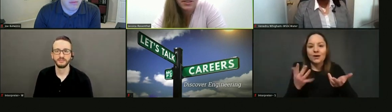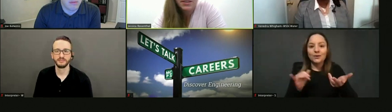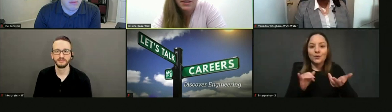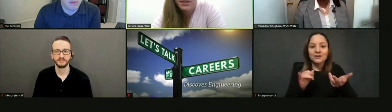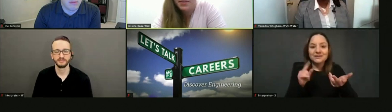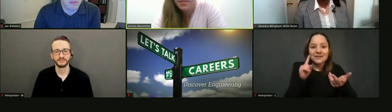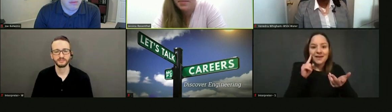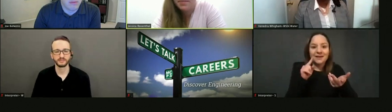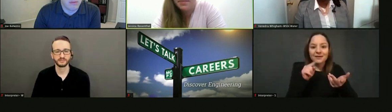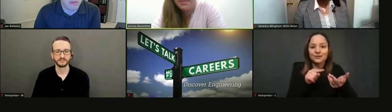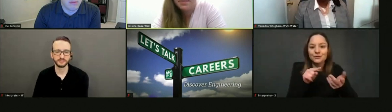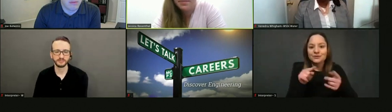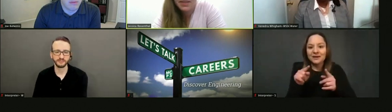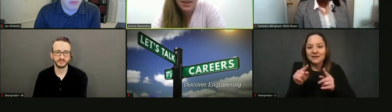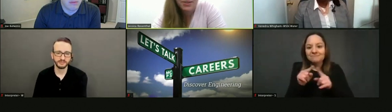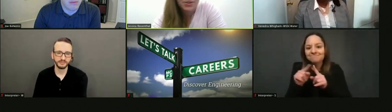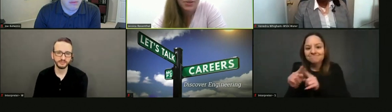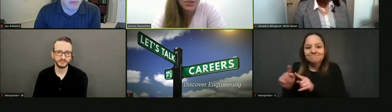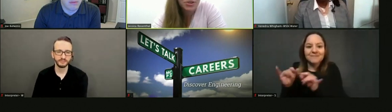engineering class.